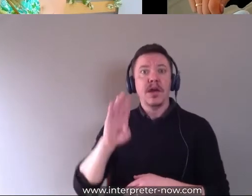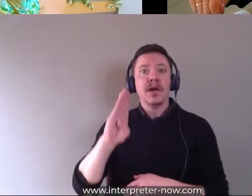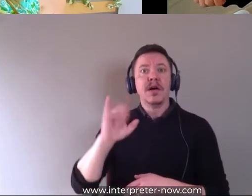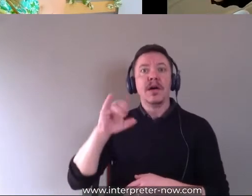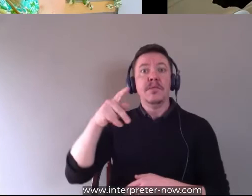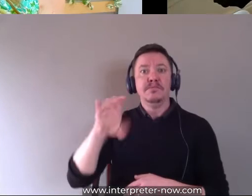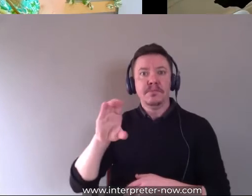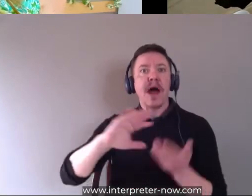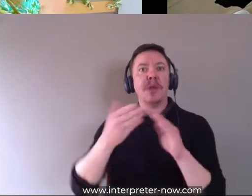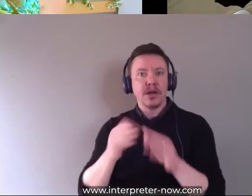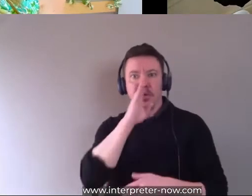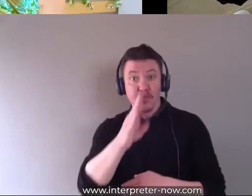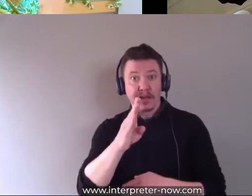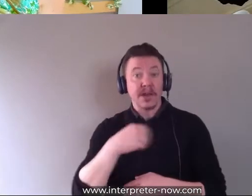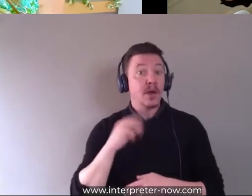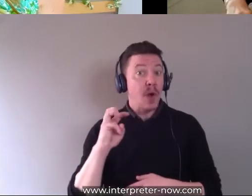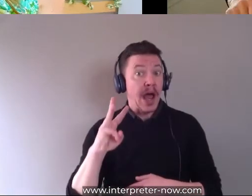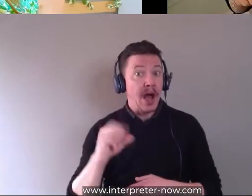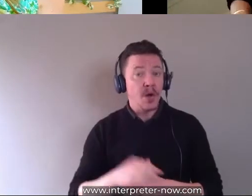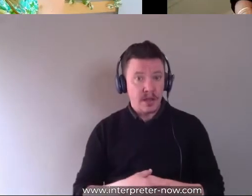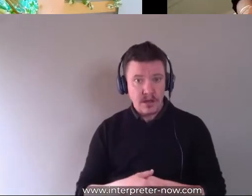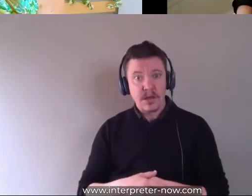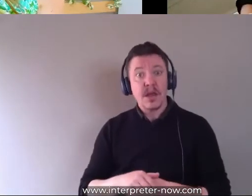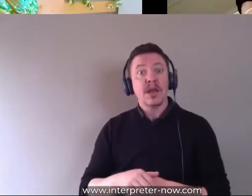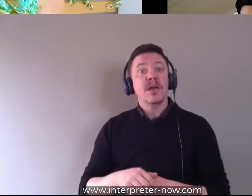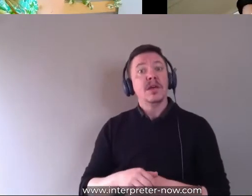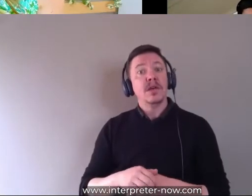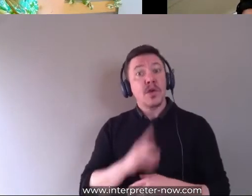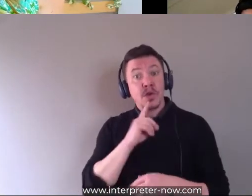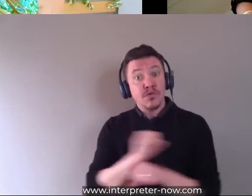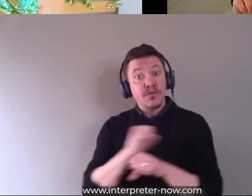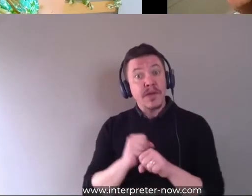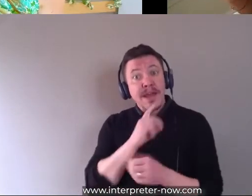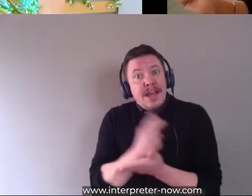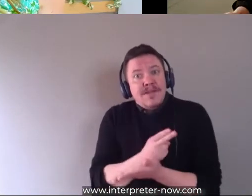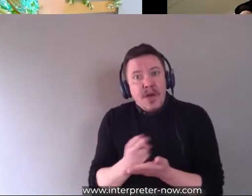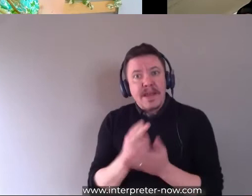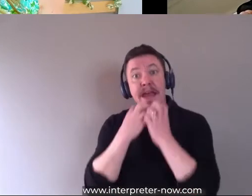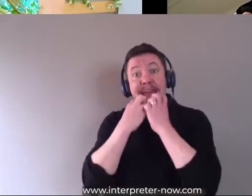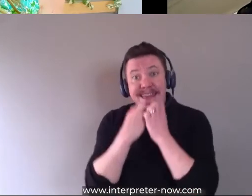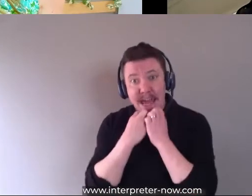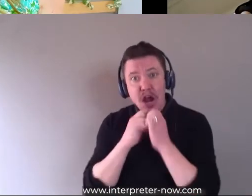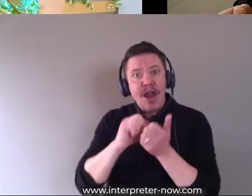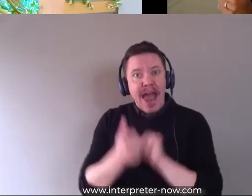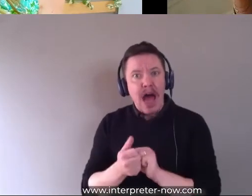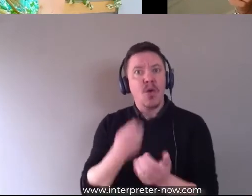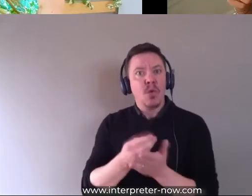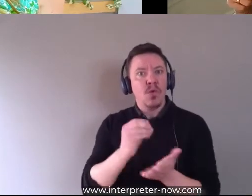communities. Wow! So, if you really, really care about changing the distribution of